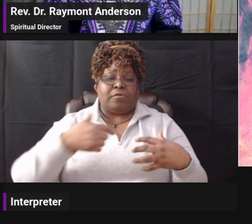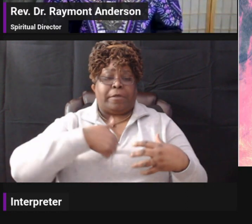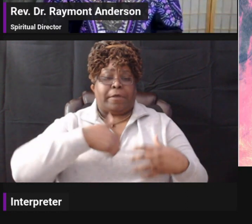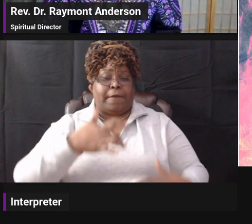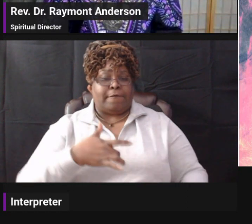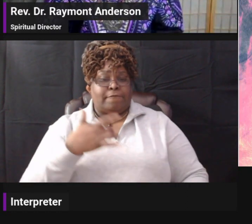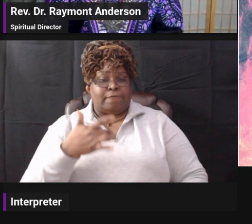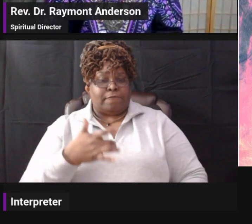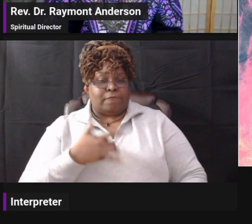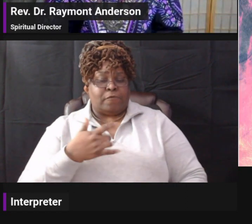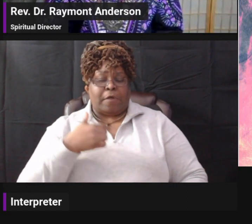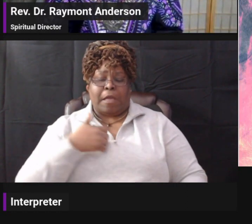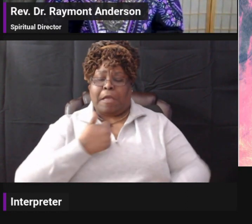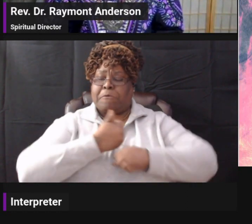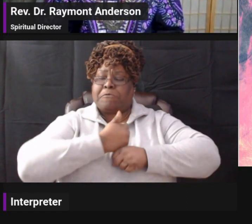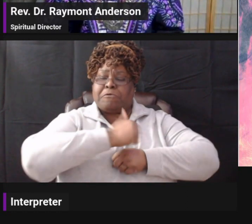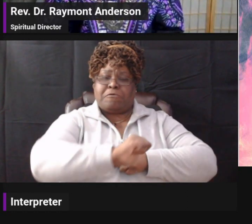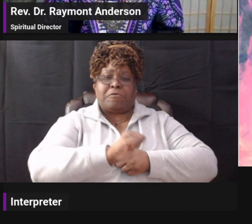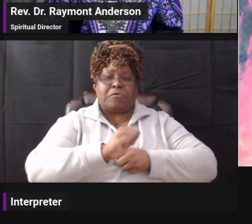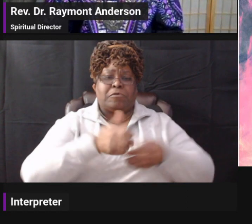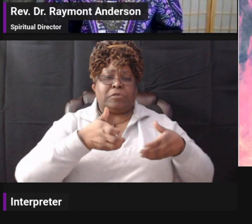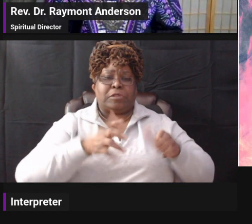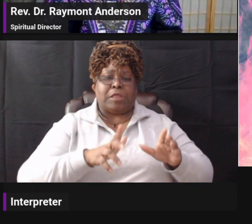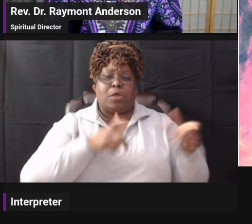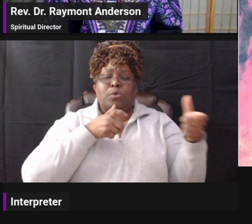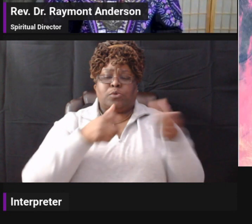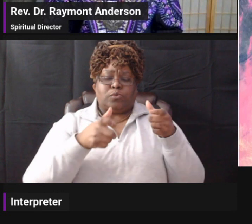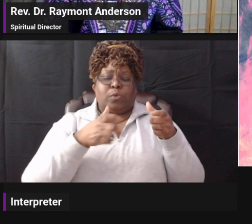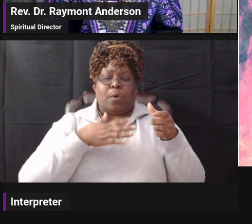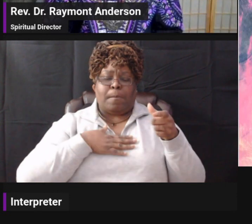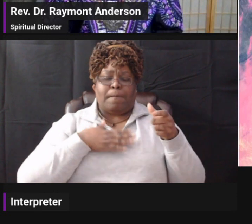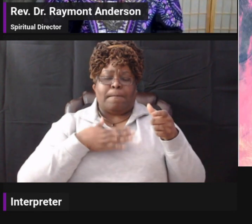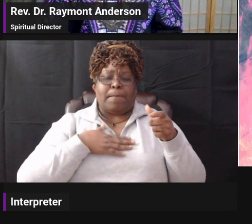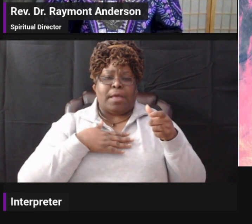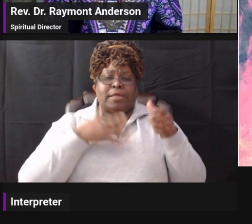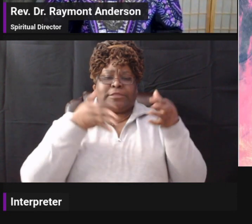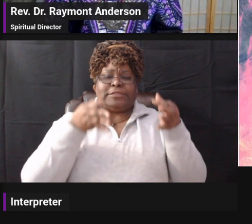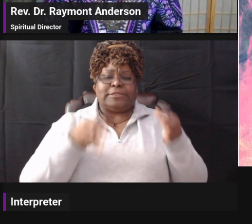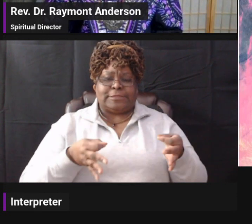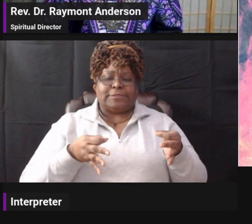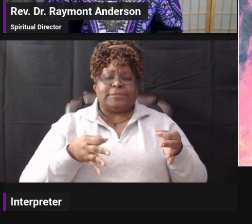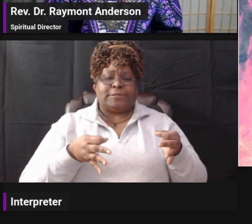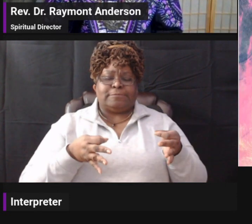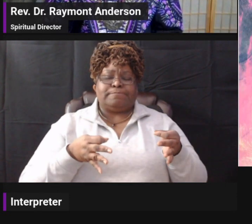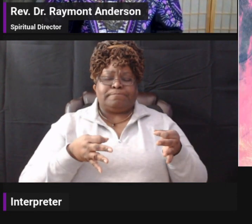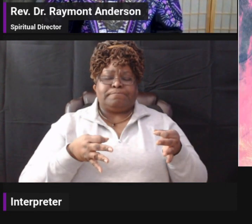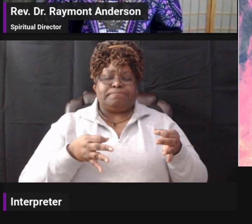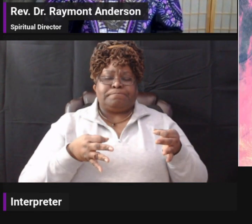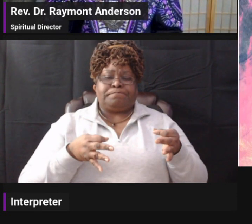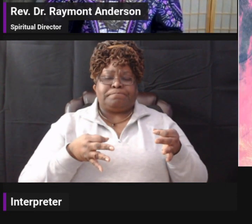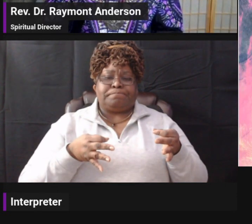Any fears that I feel, I refuse to let them make my